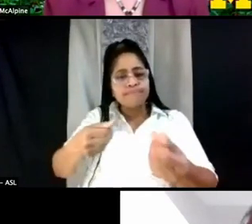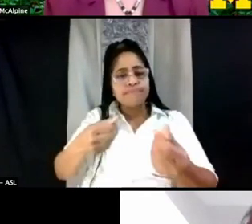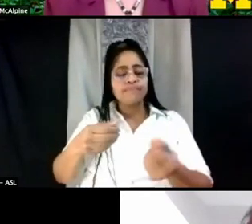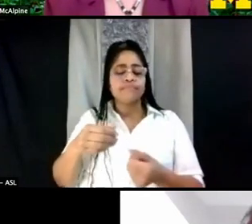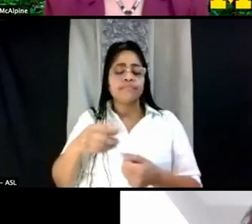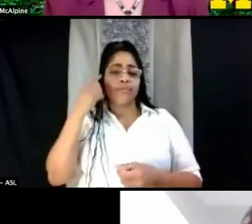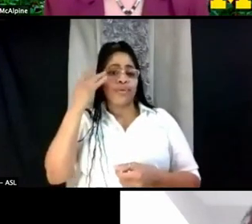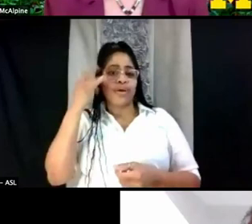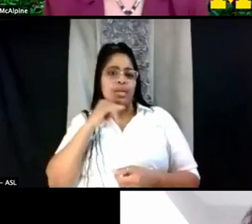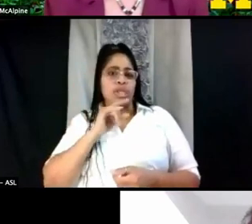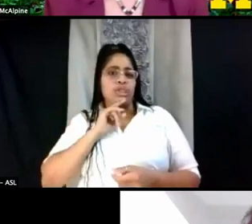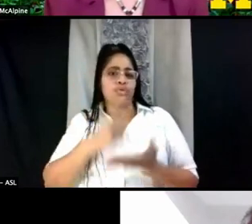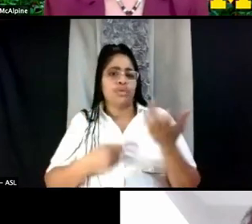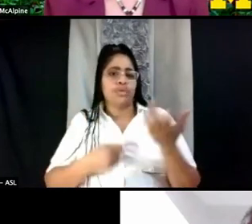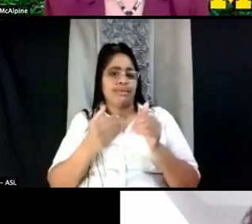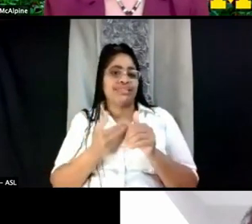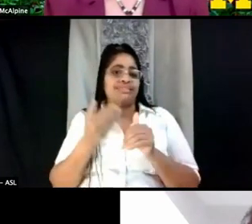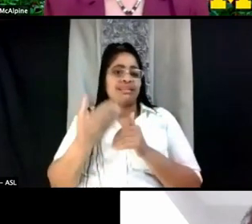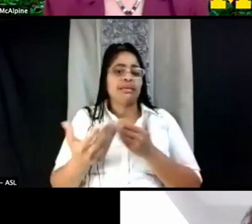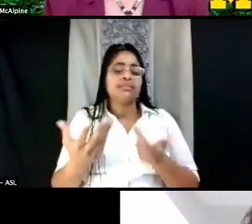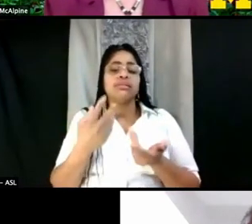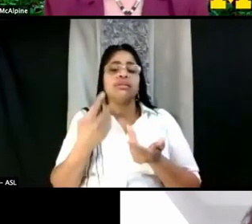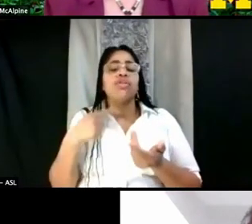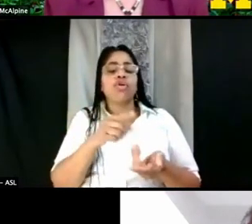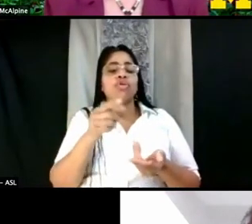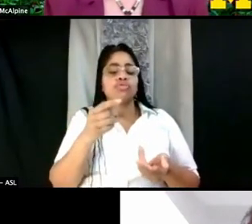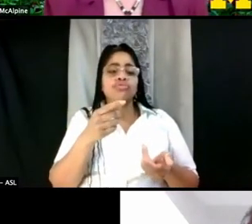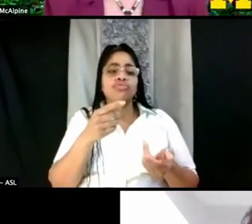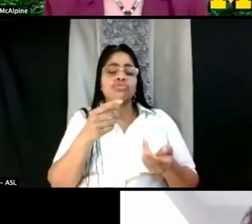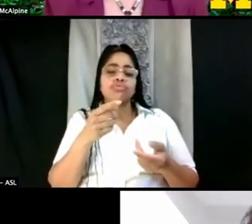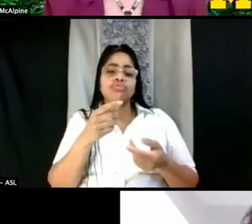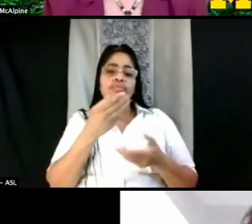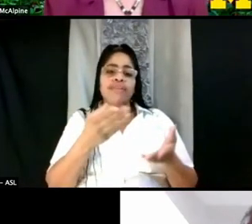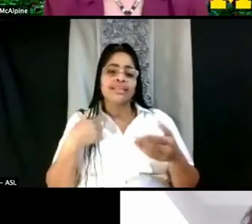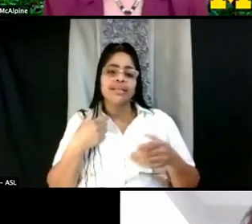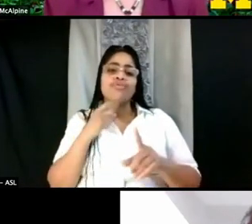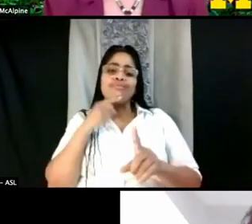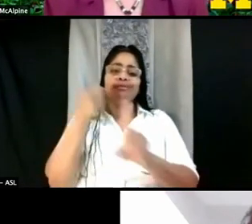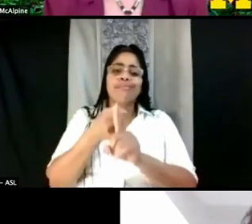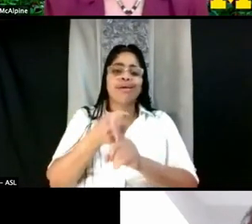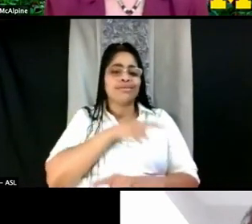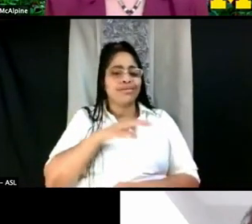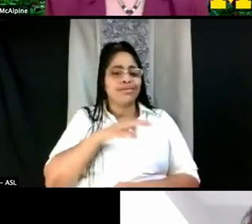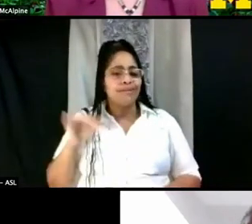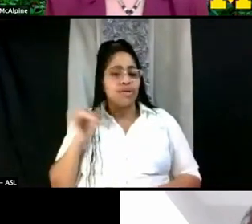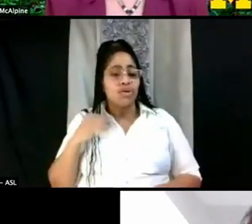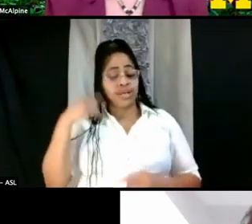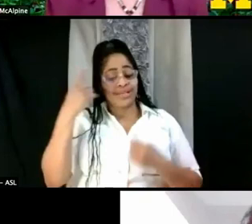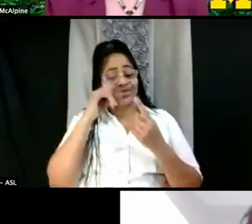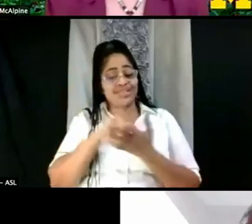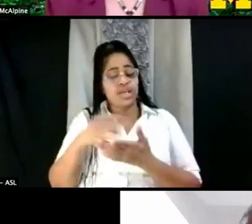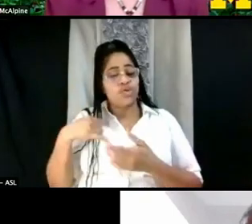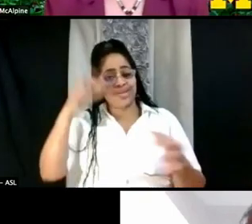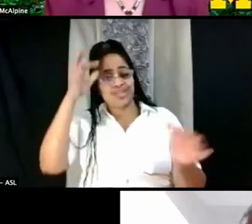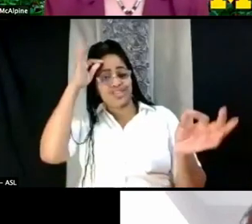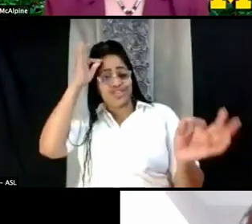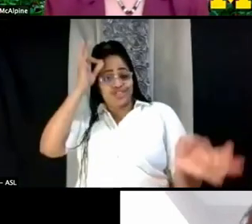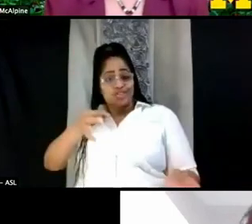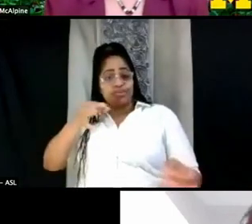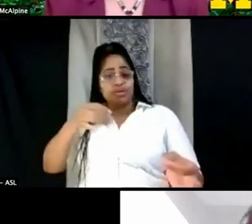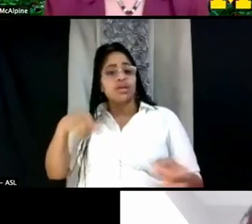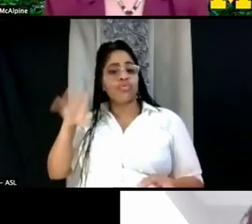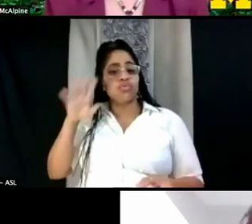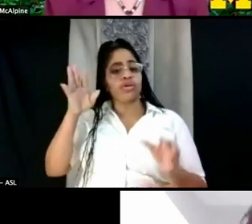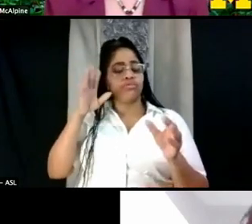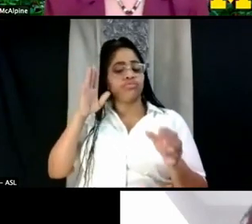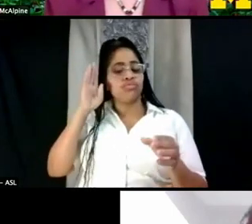we realized that those measures have impacted staff as well. And in considering them, we determined that they would contribute to